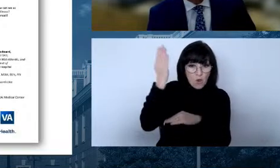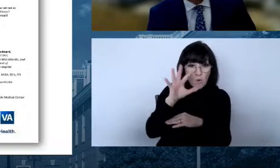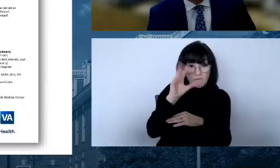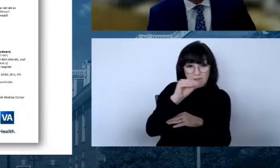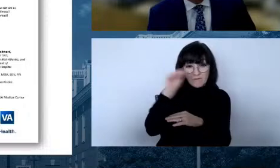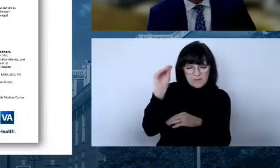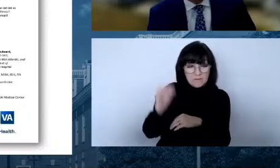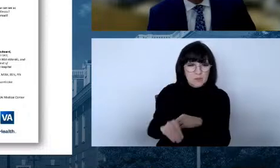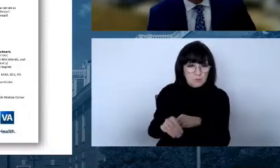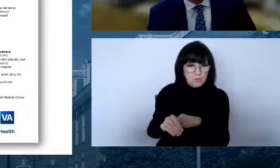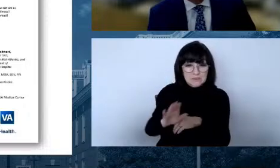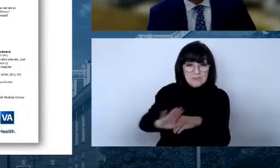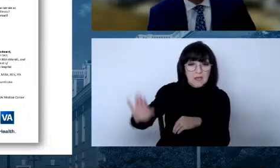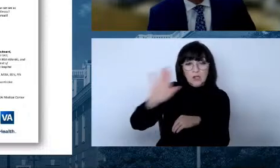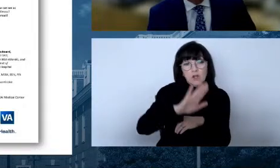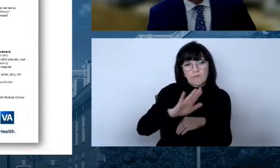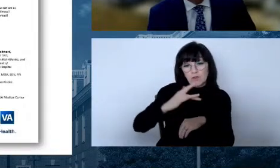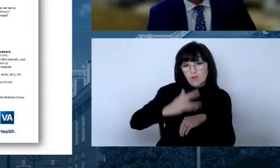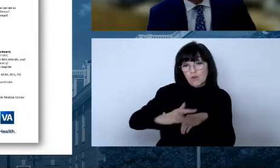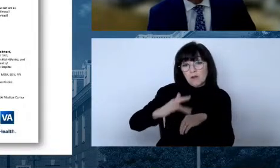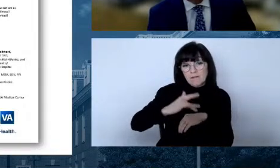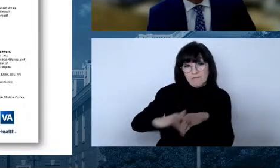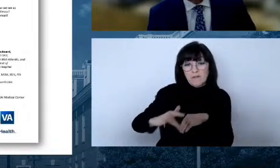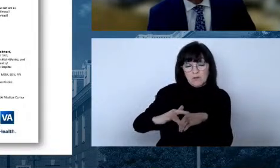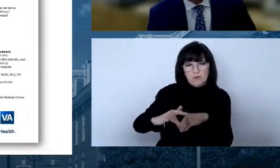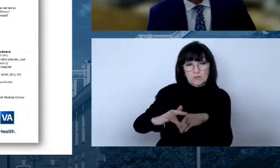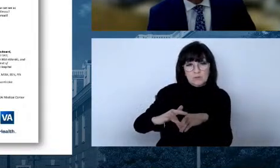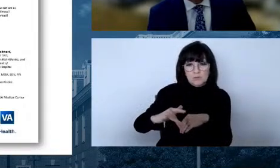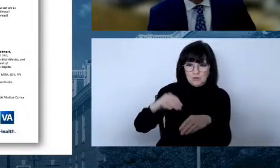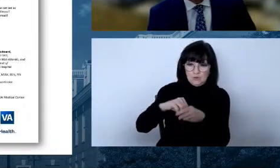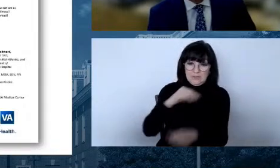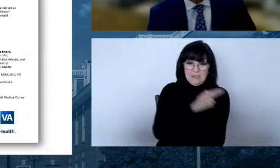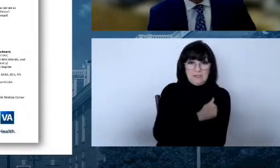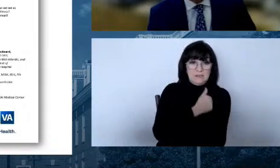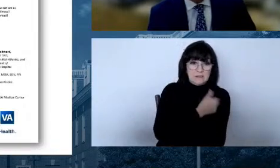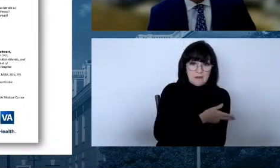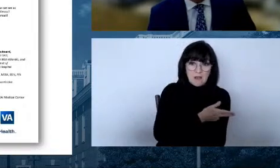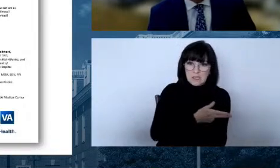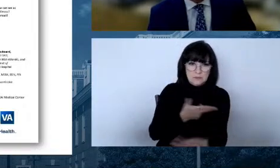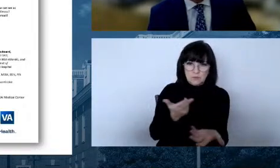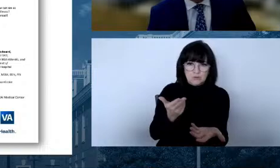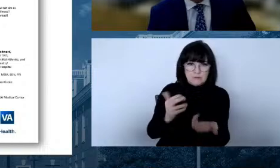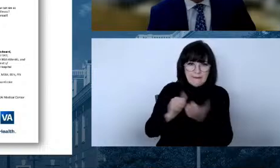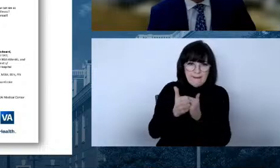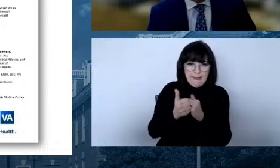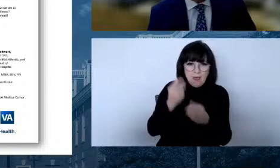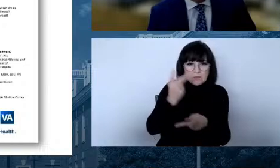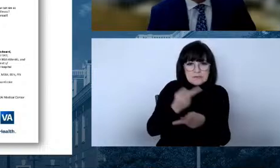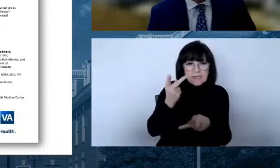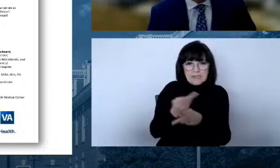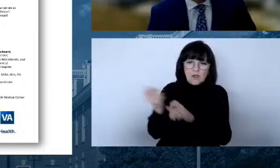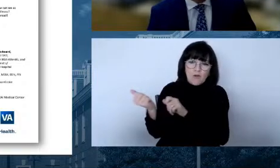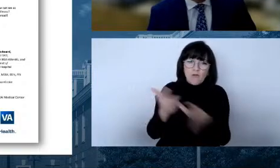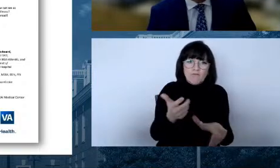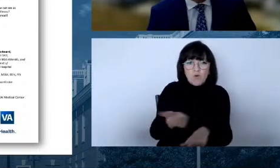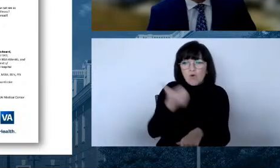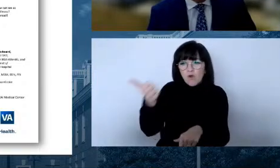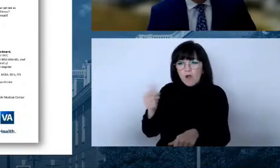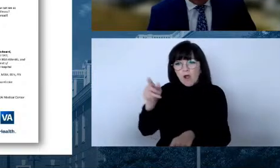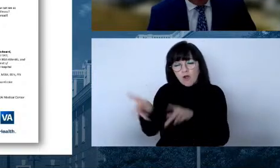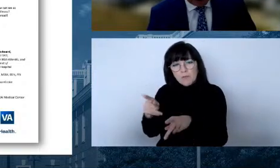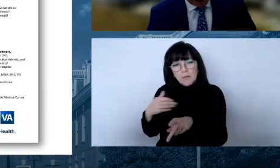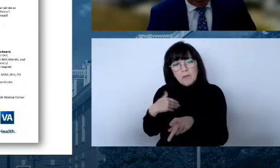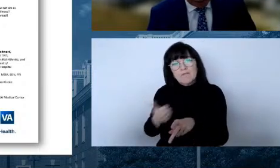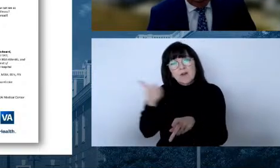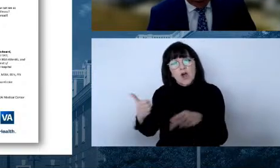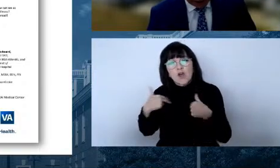month, you know, we would be really, really stretched to take care of everyone else that needs to be cared for. So we need to try to do the